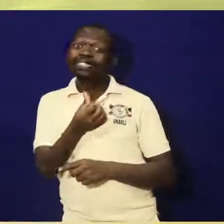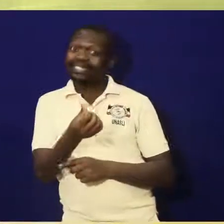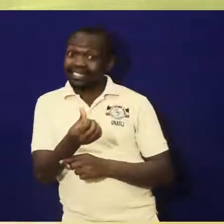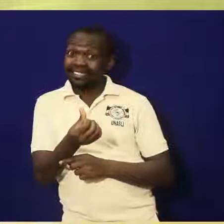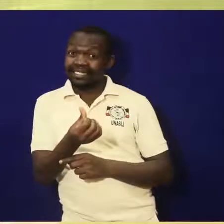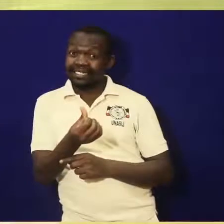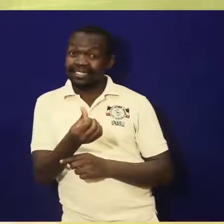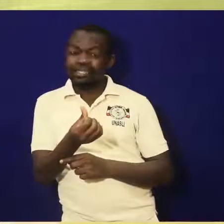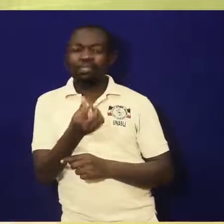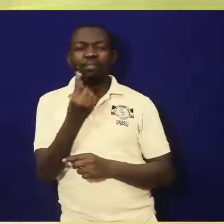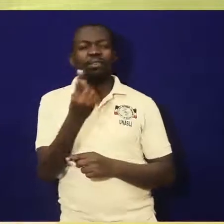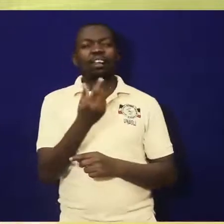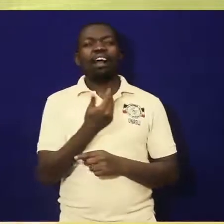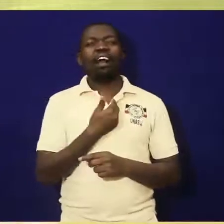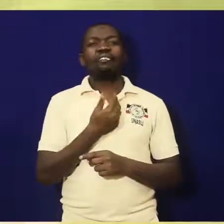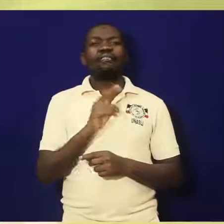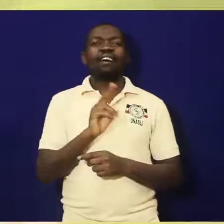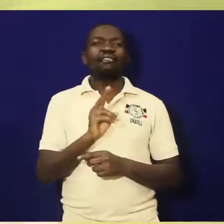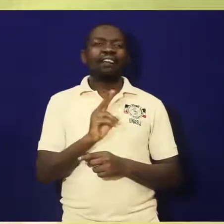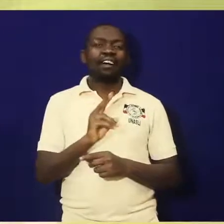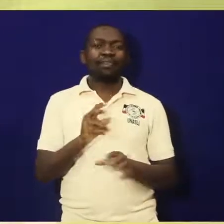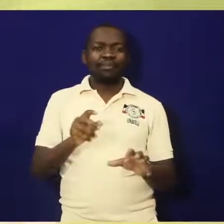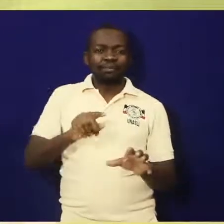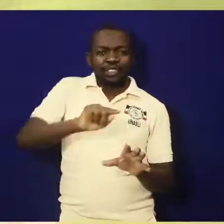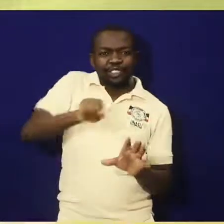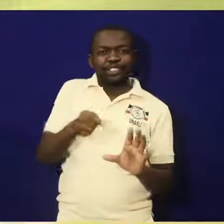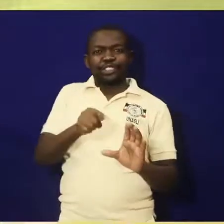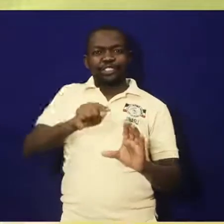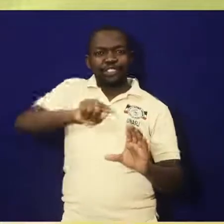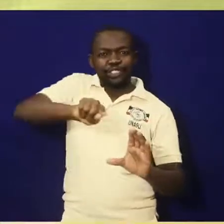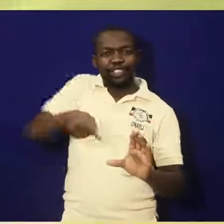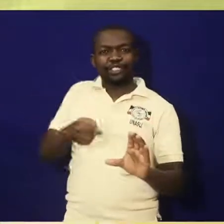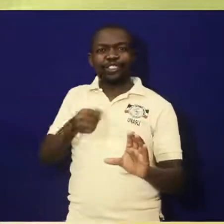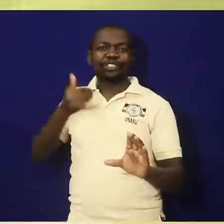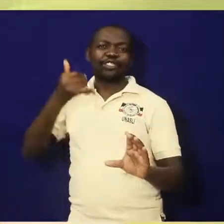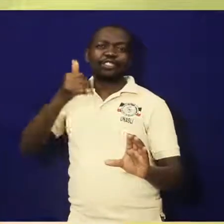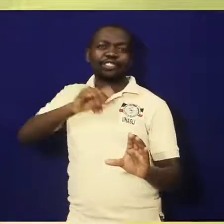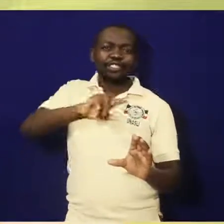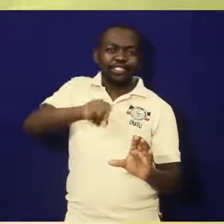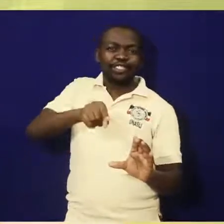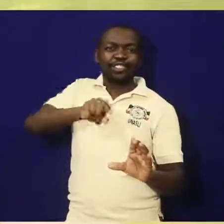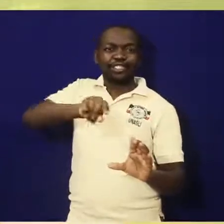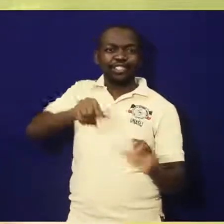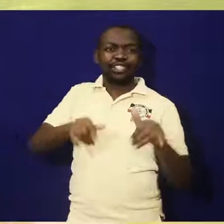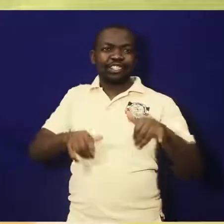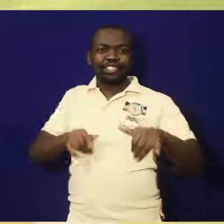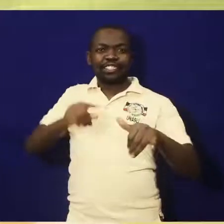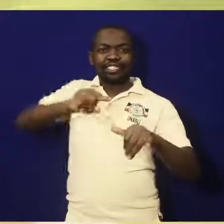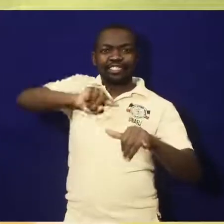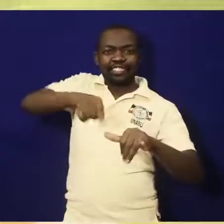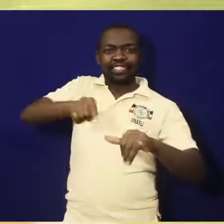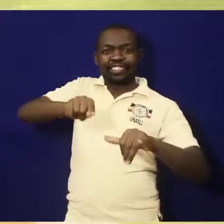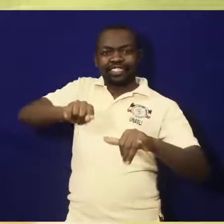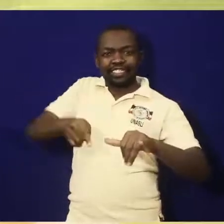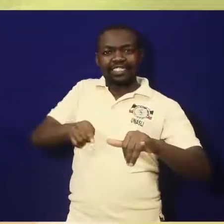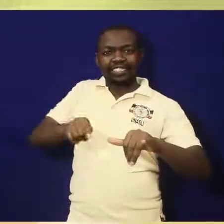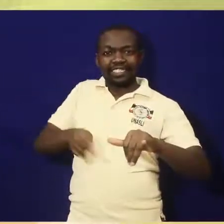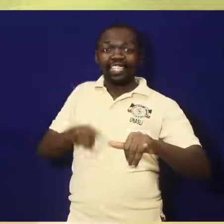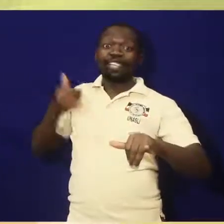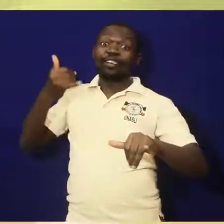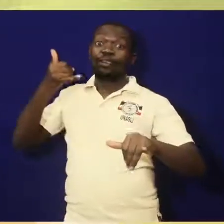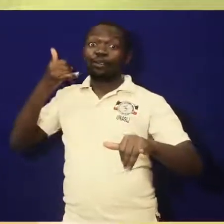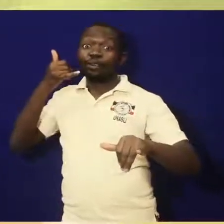were only landline phones, and their ringtones were like those